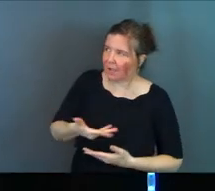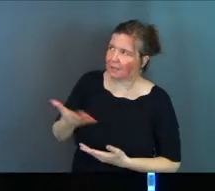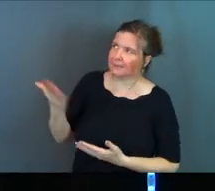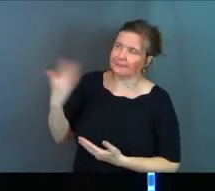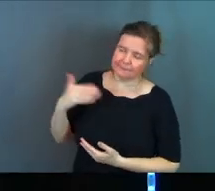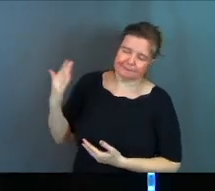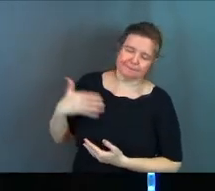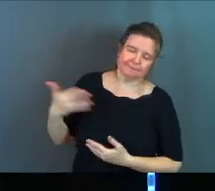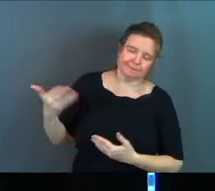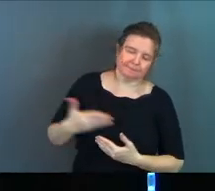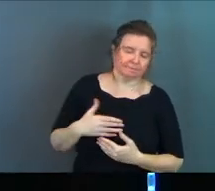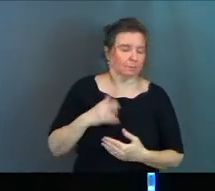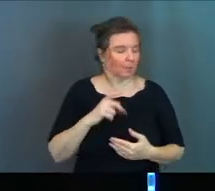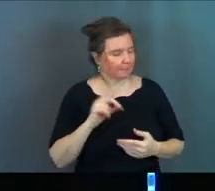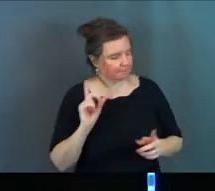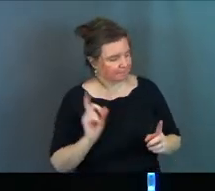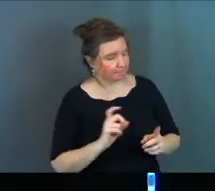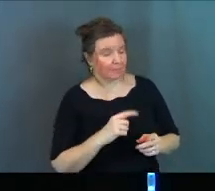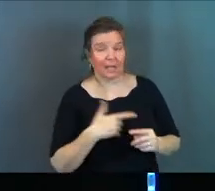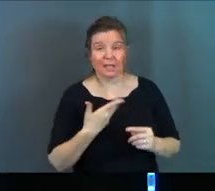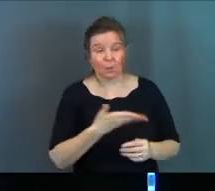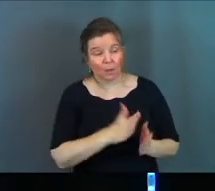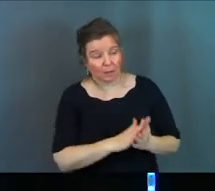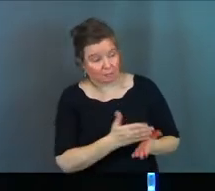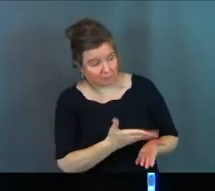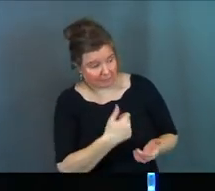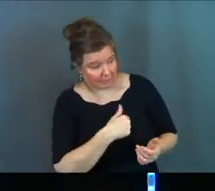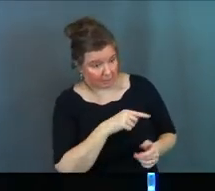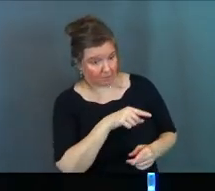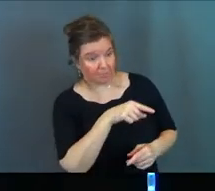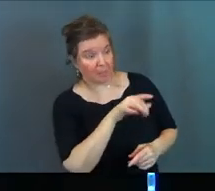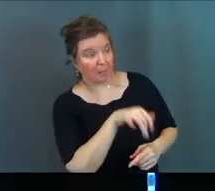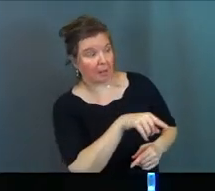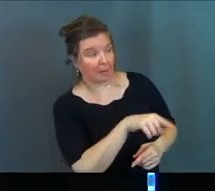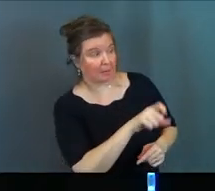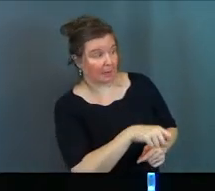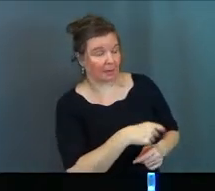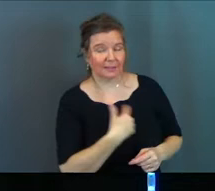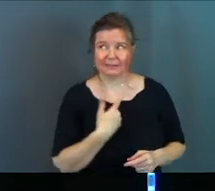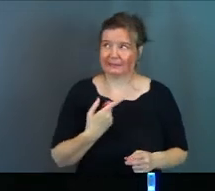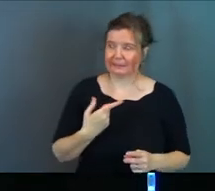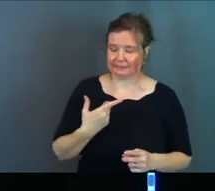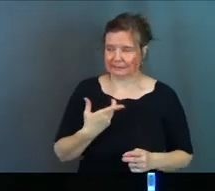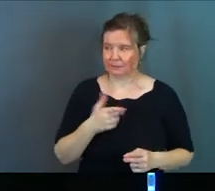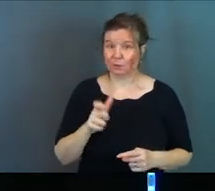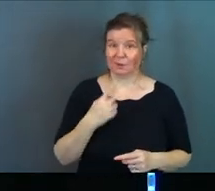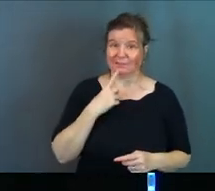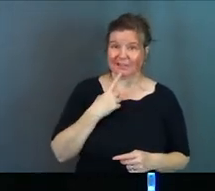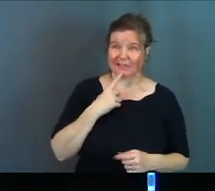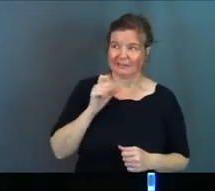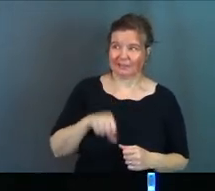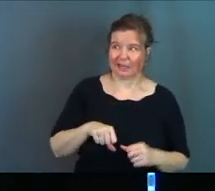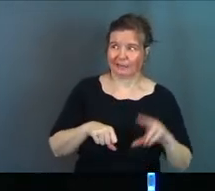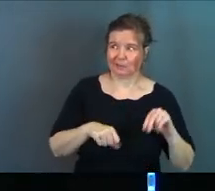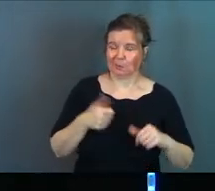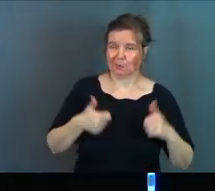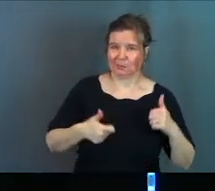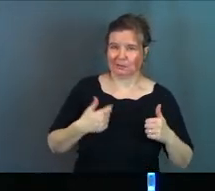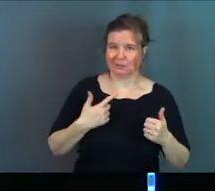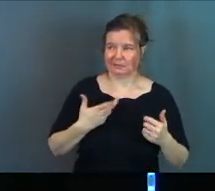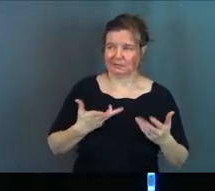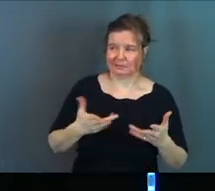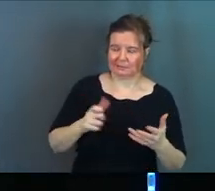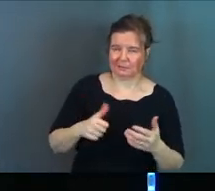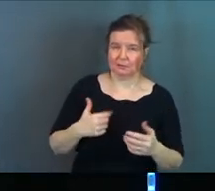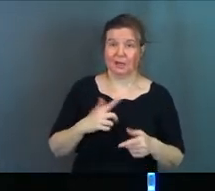him. And he'll come and ask, and he'll come and point something out. But you're the one who has to say, yes, Jesus, you can